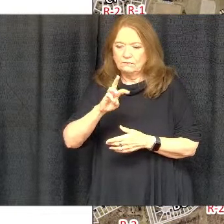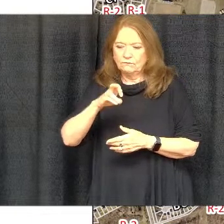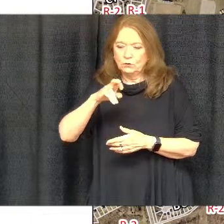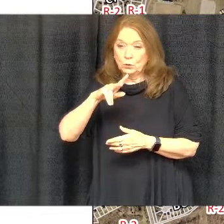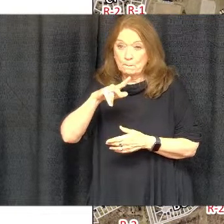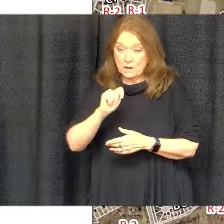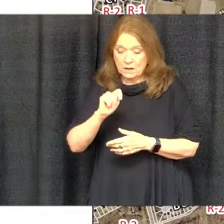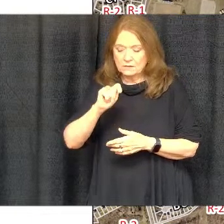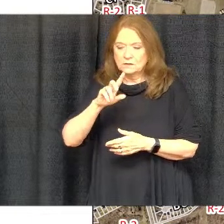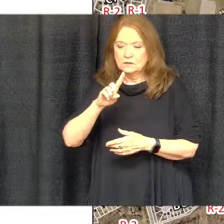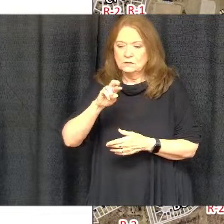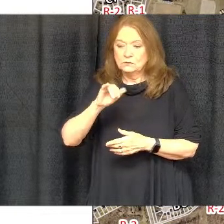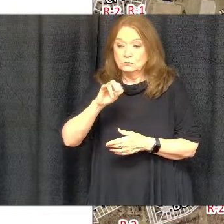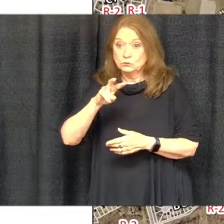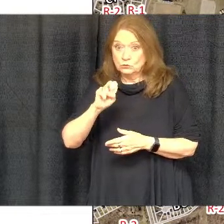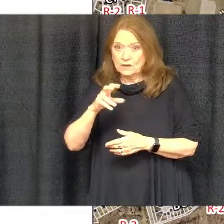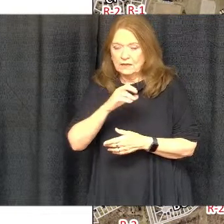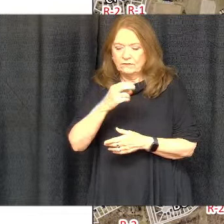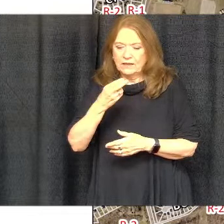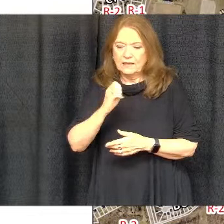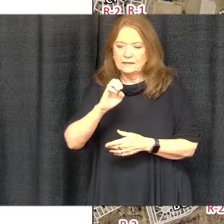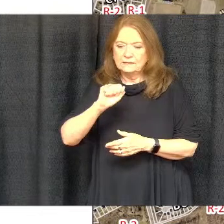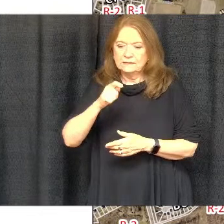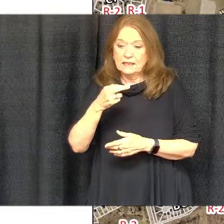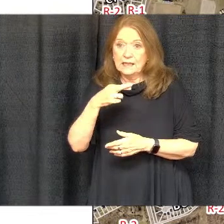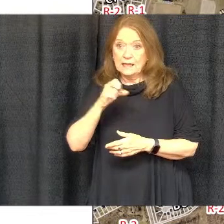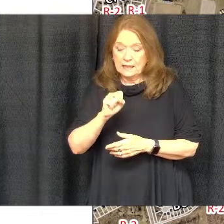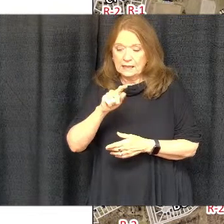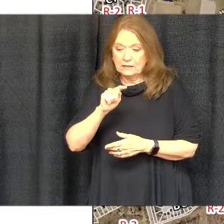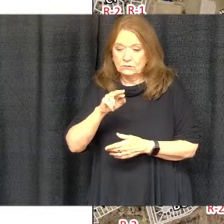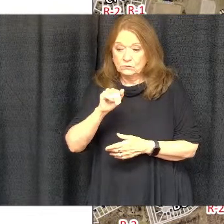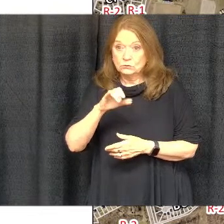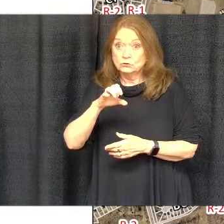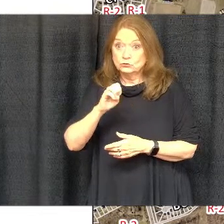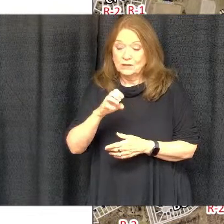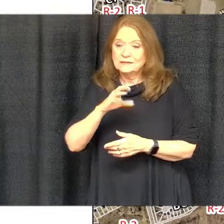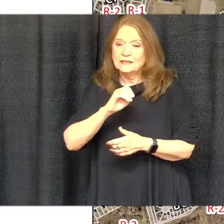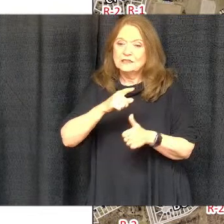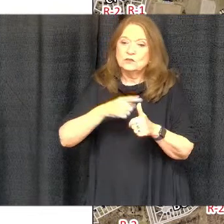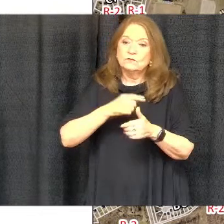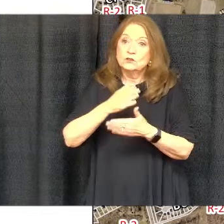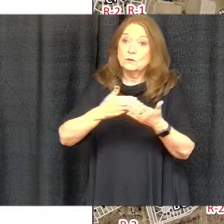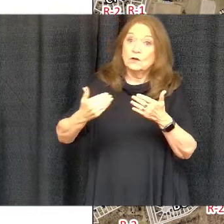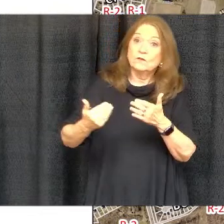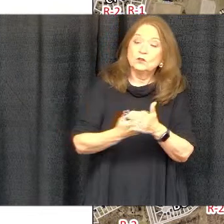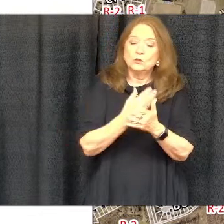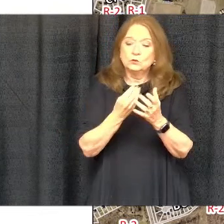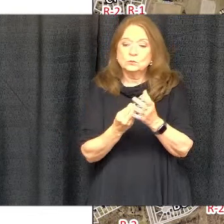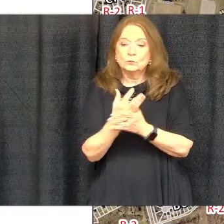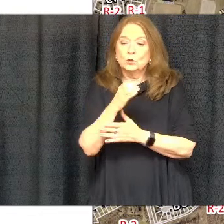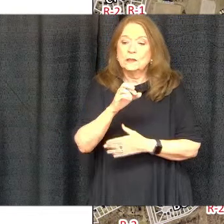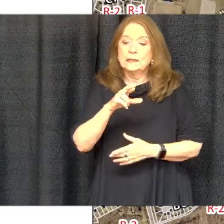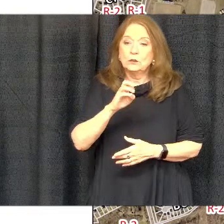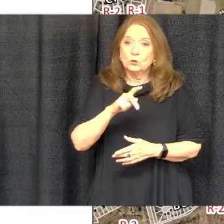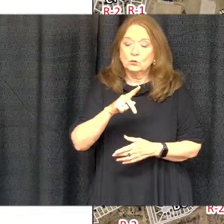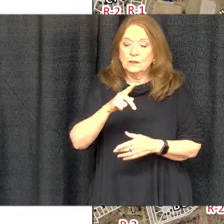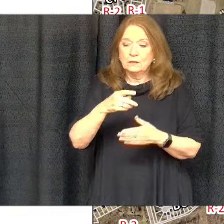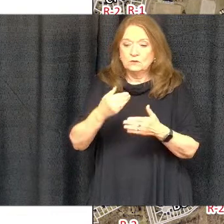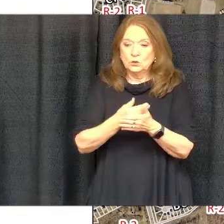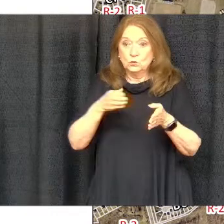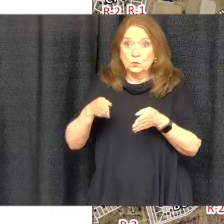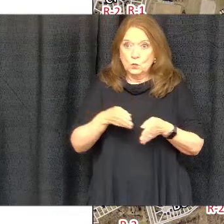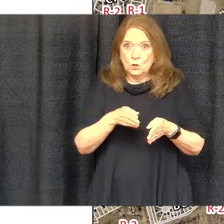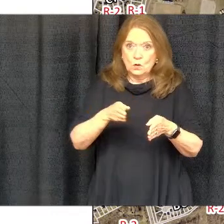also along the corridor of the first phase of the Spring Creek Parkway. This is in City Council Ward number